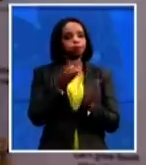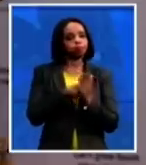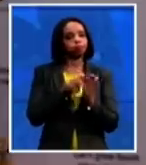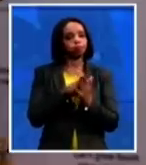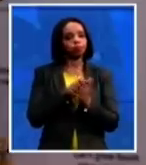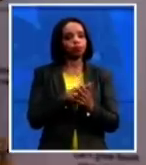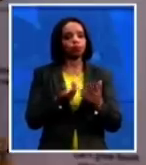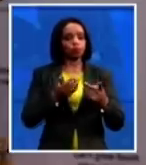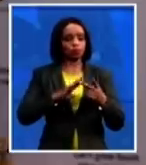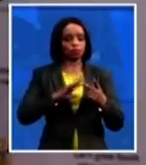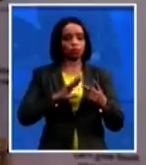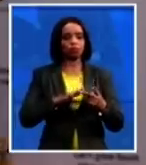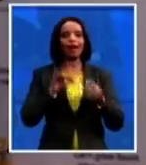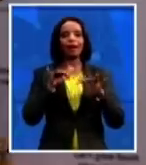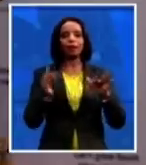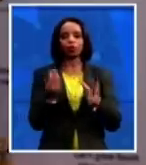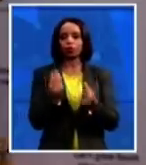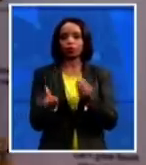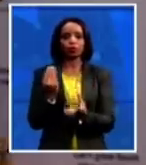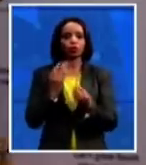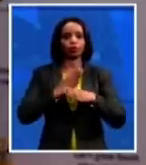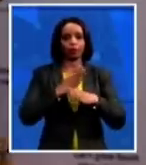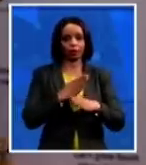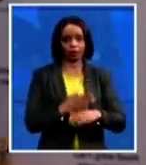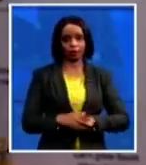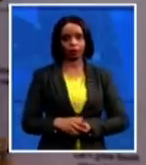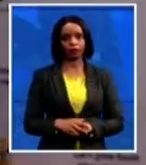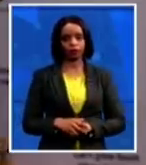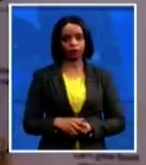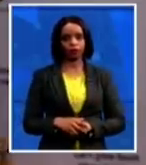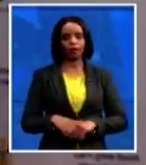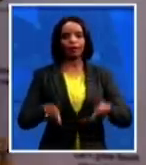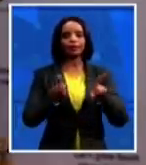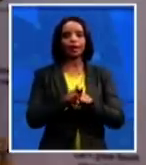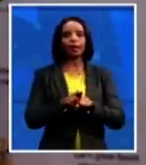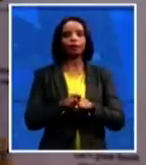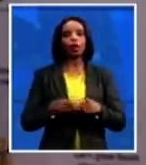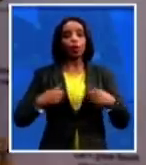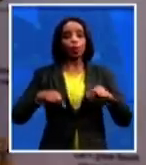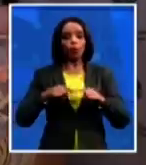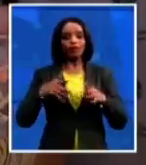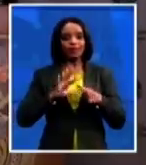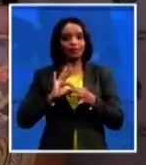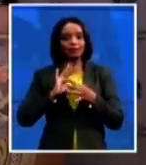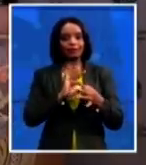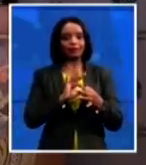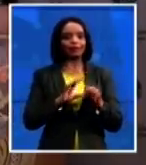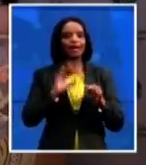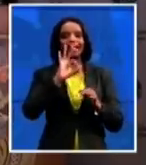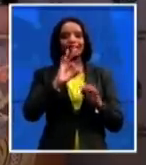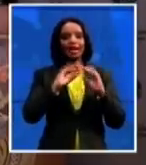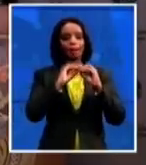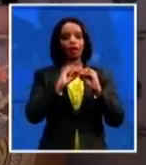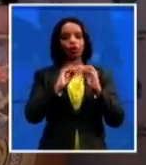And in the infrastructure, we have committed no less than 340 billion thus far. Through the Department of Trade